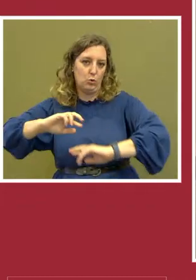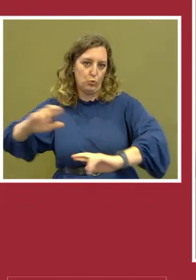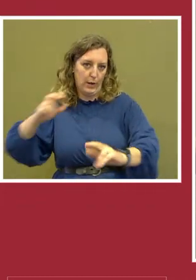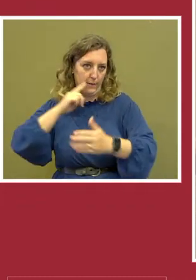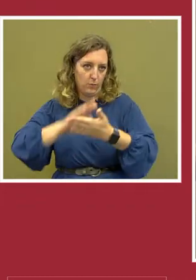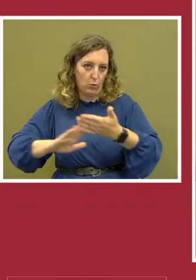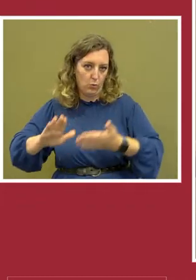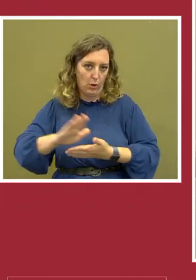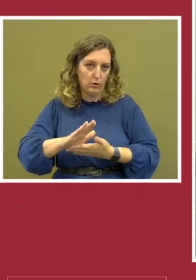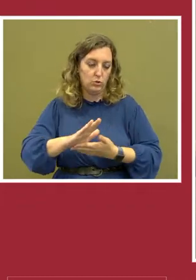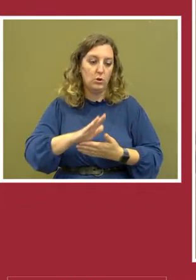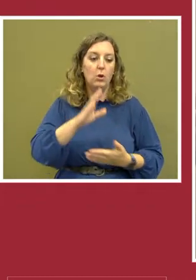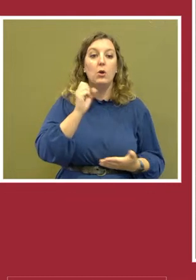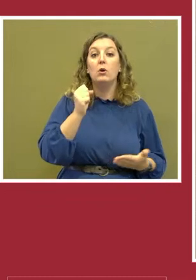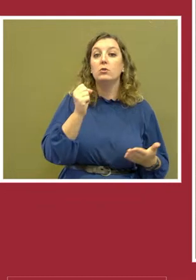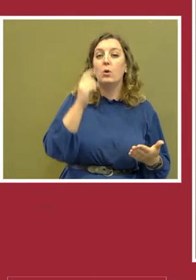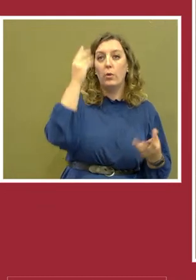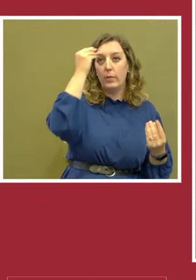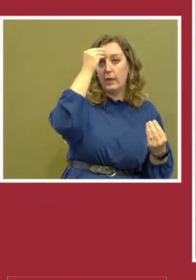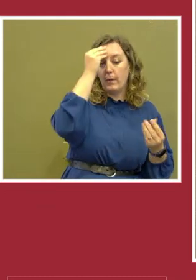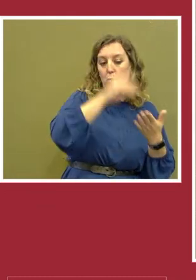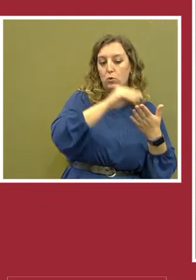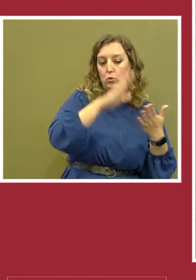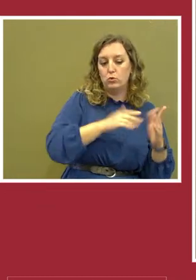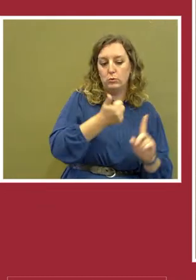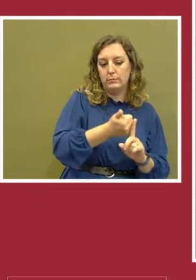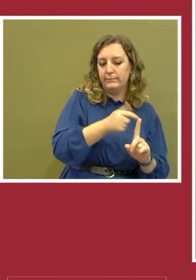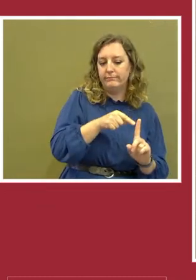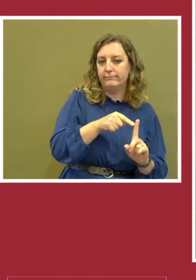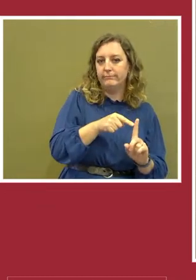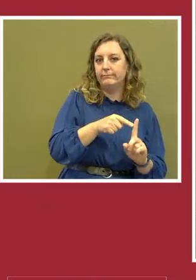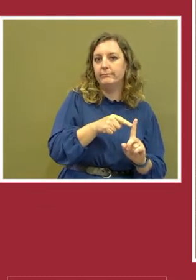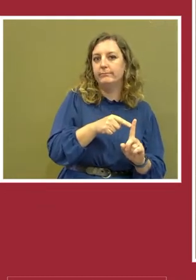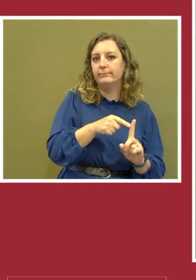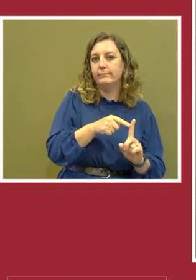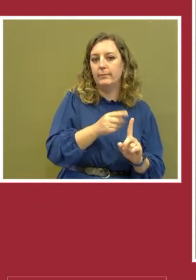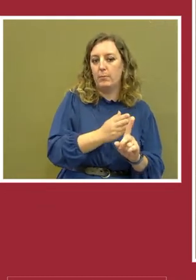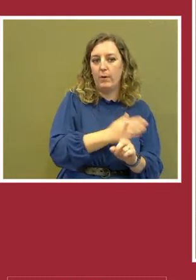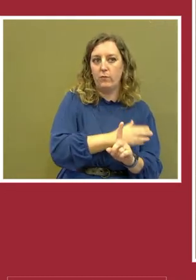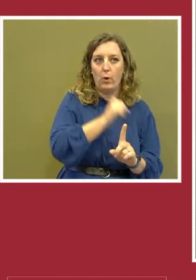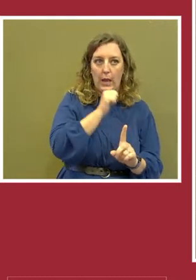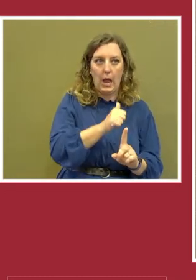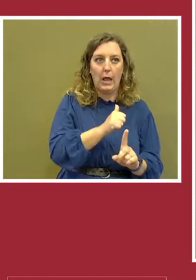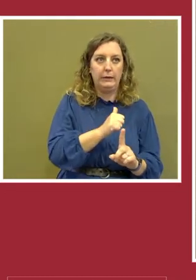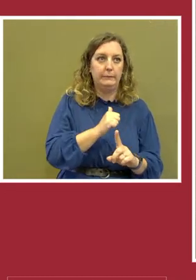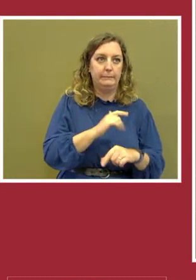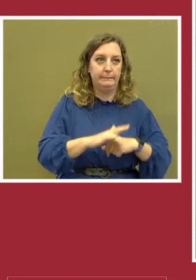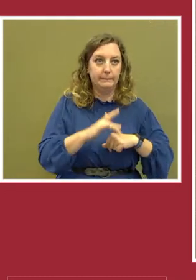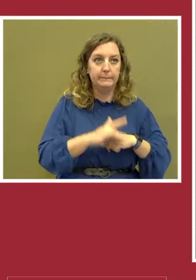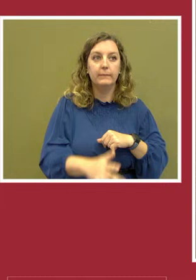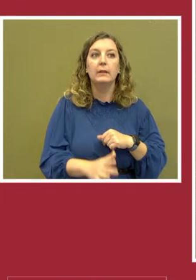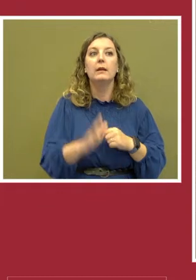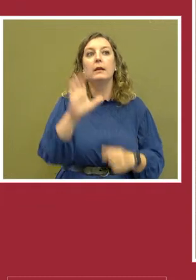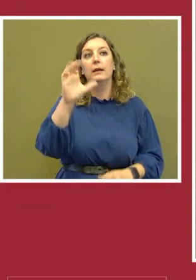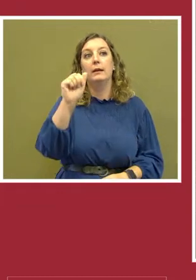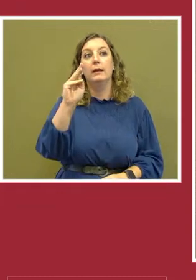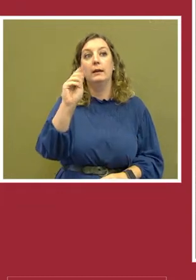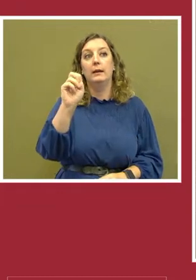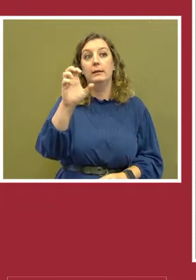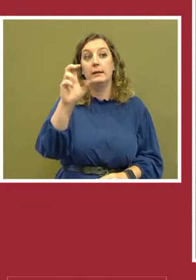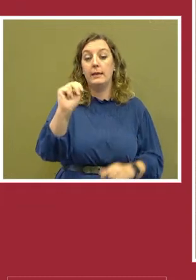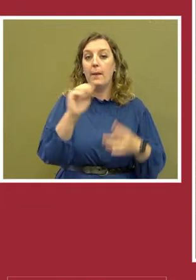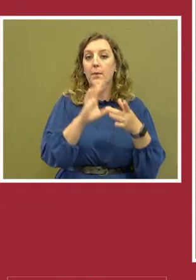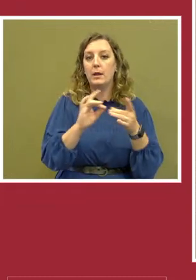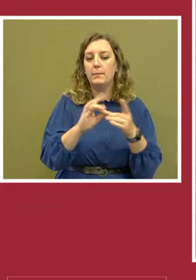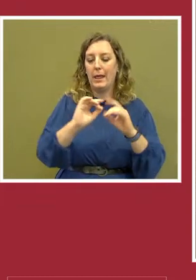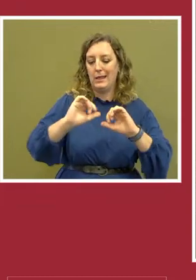think what that would mean to a student for maybe that wasn't a sense previously. So as Cameron mentions in this quote here,